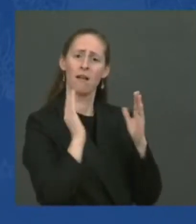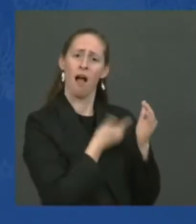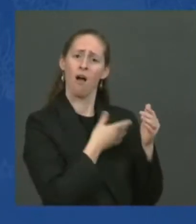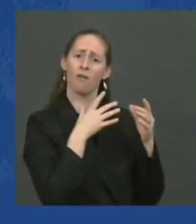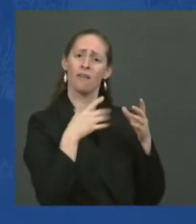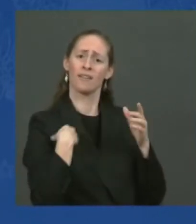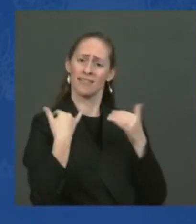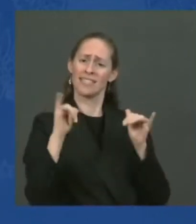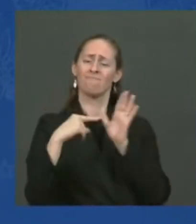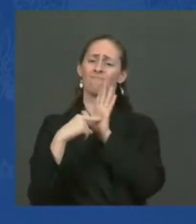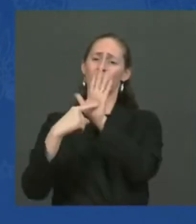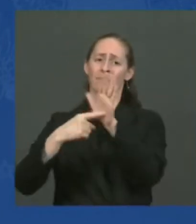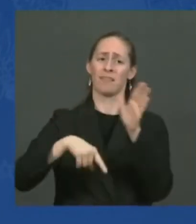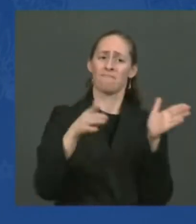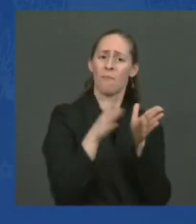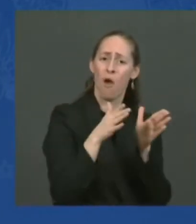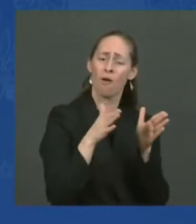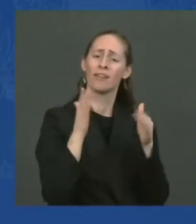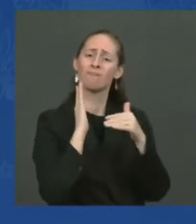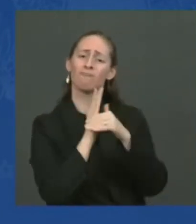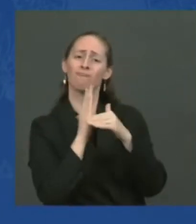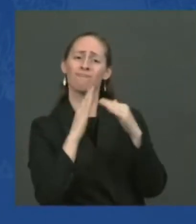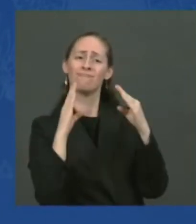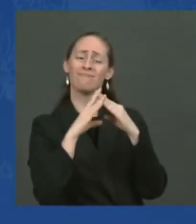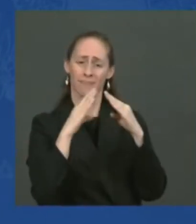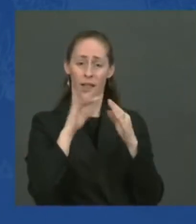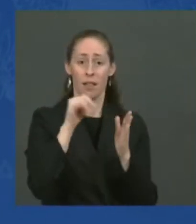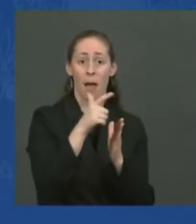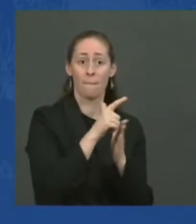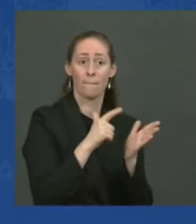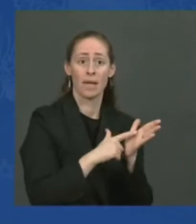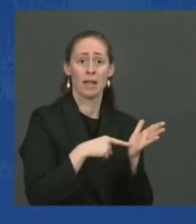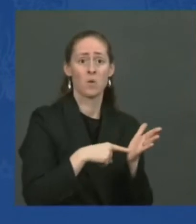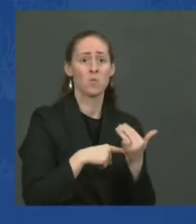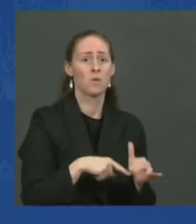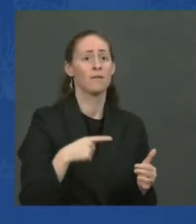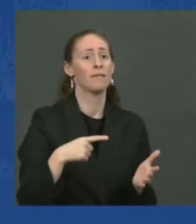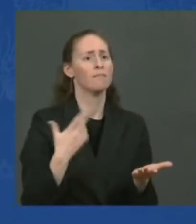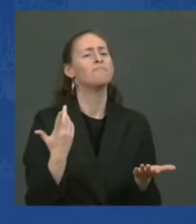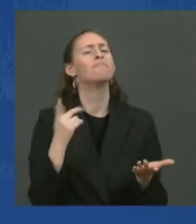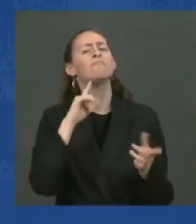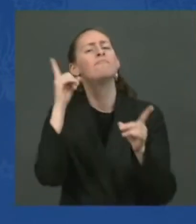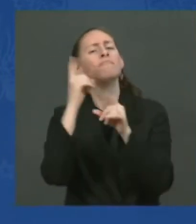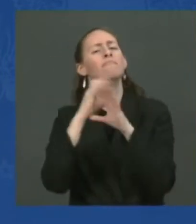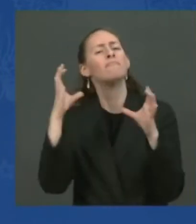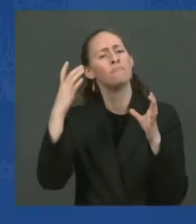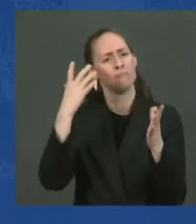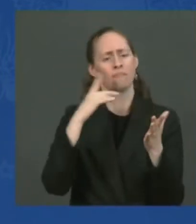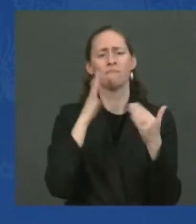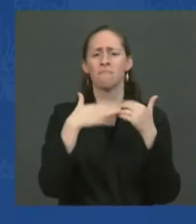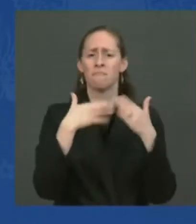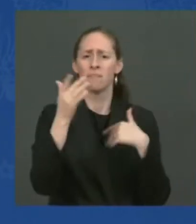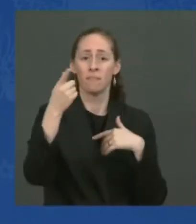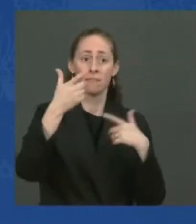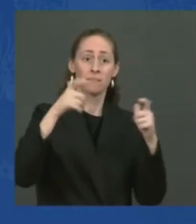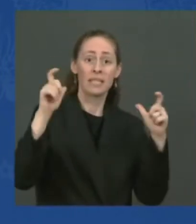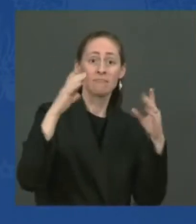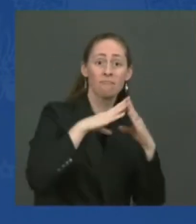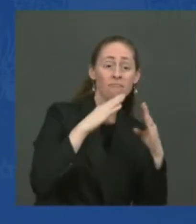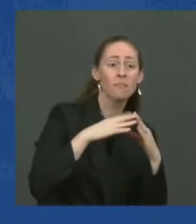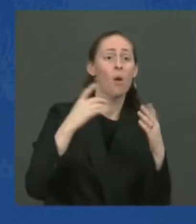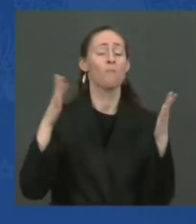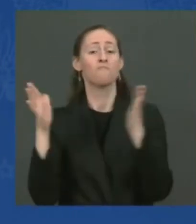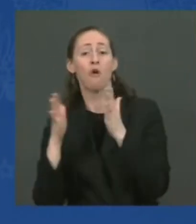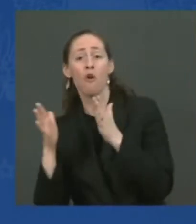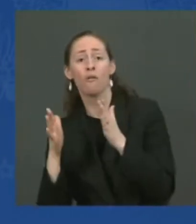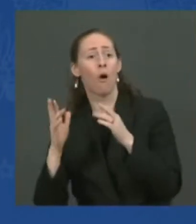the bipartisan infrastructure bill, is designed to help all of us, big, small, and in between. The